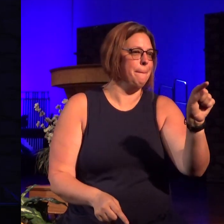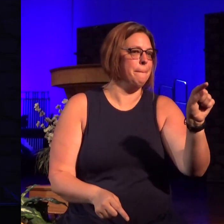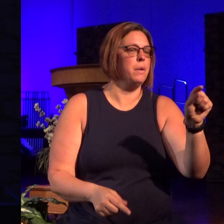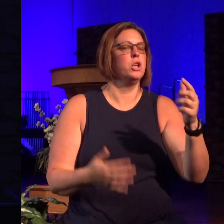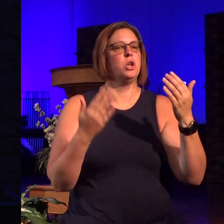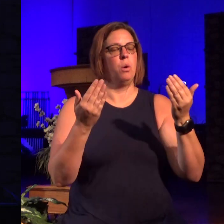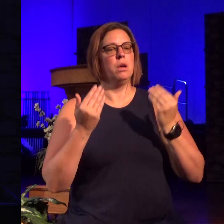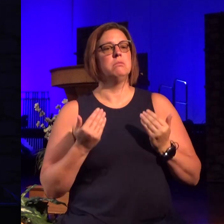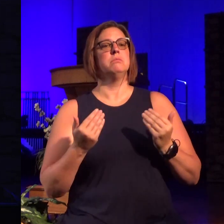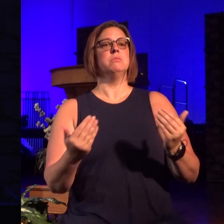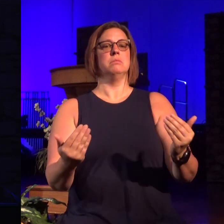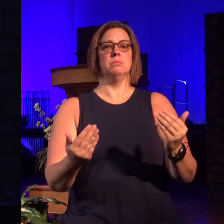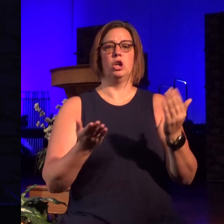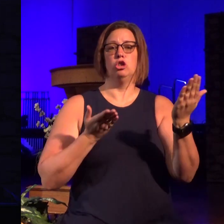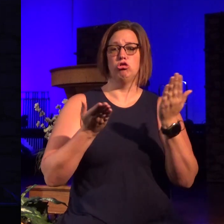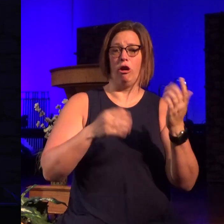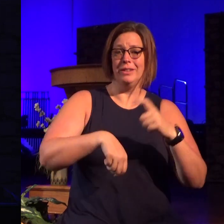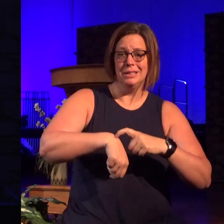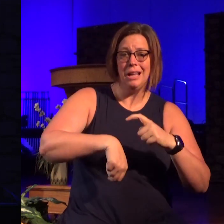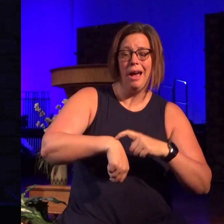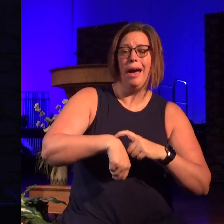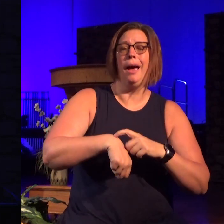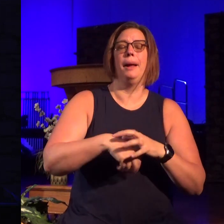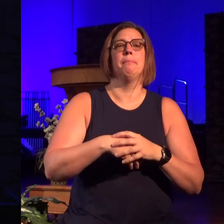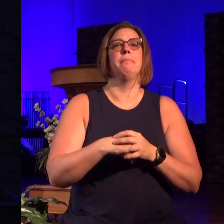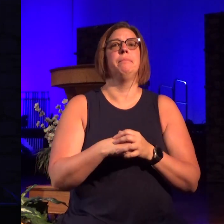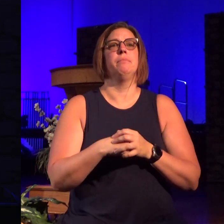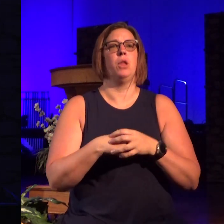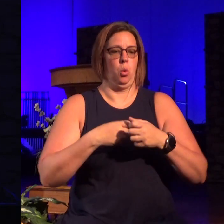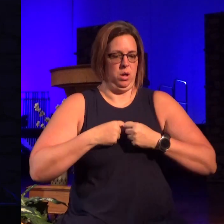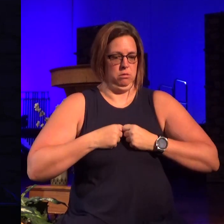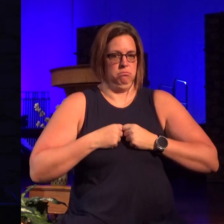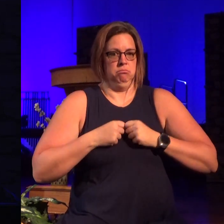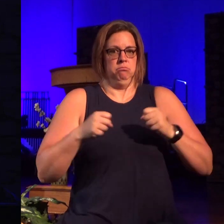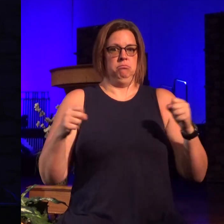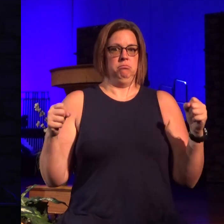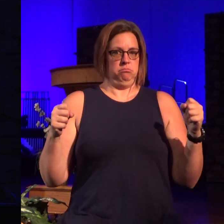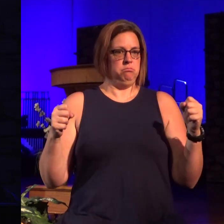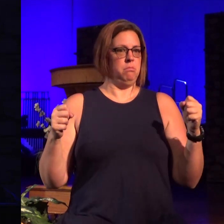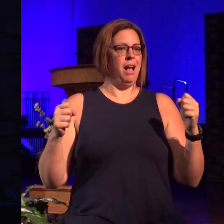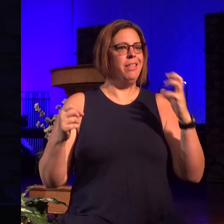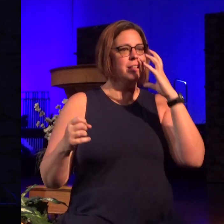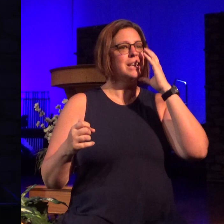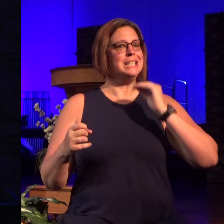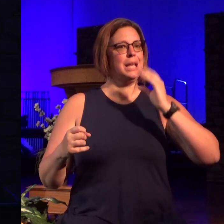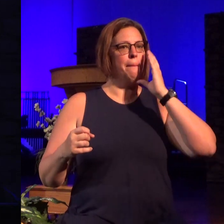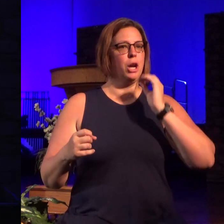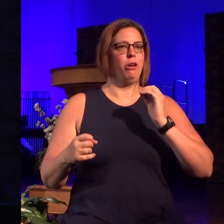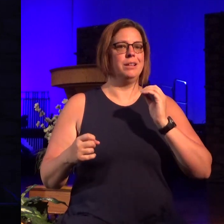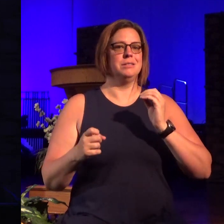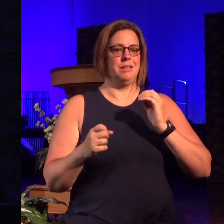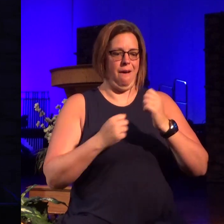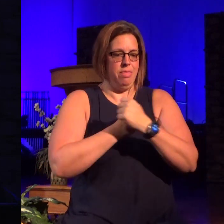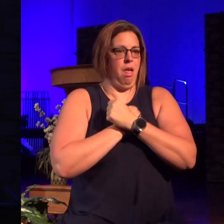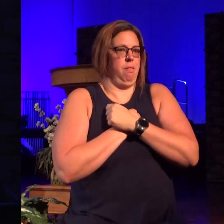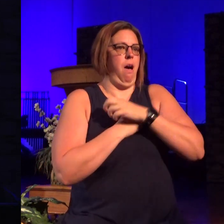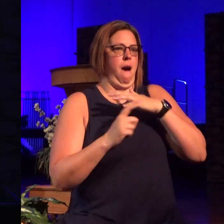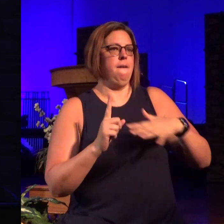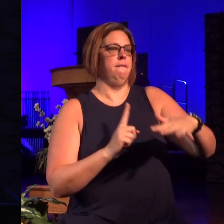into this service time together, we open to a greater experience of that love that surrounds